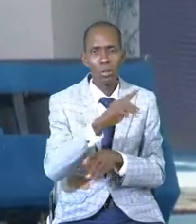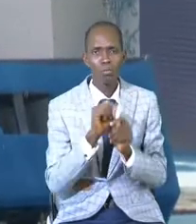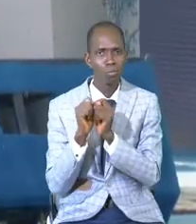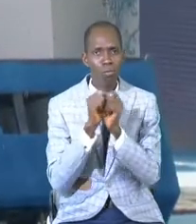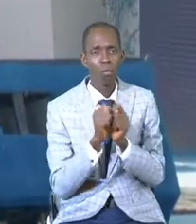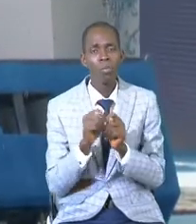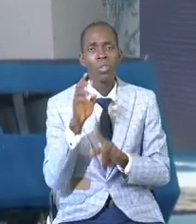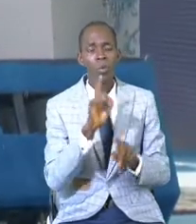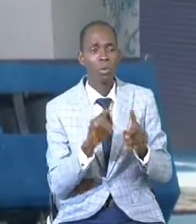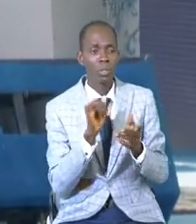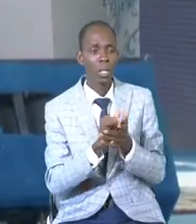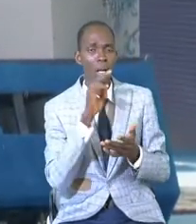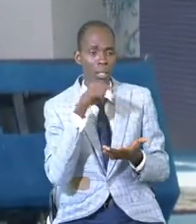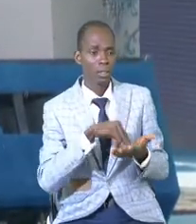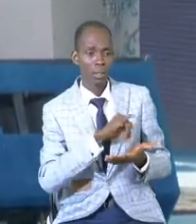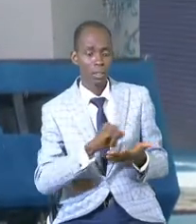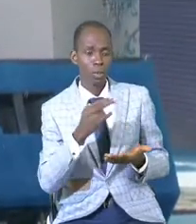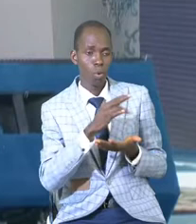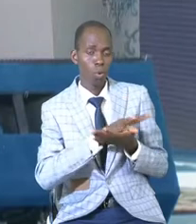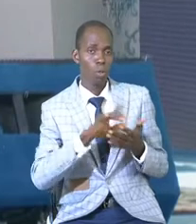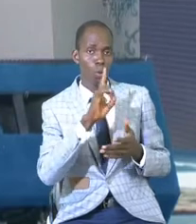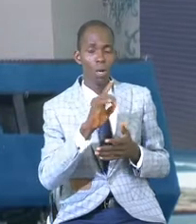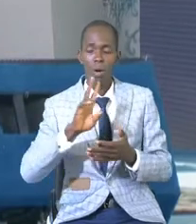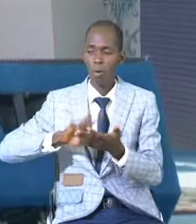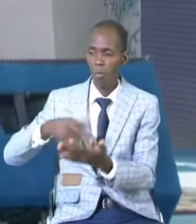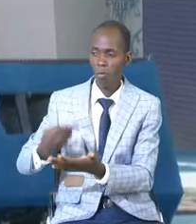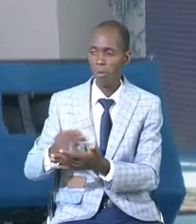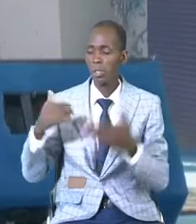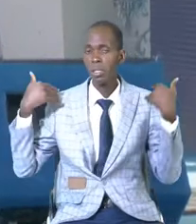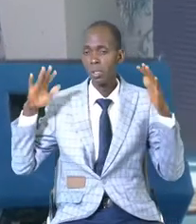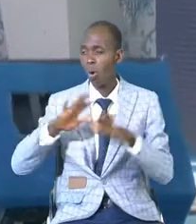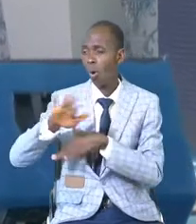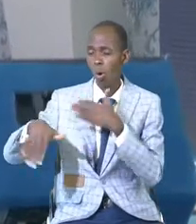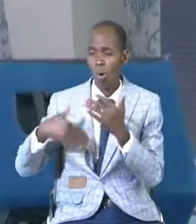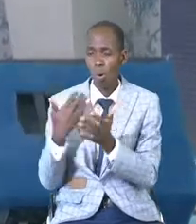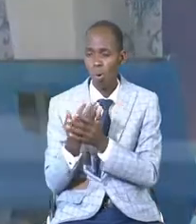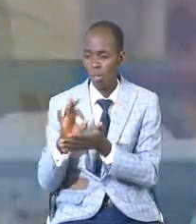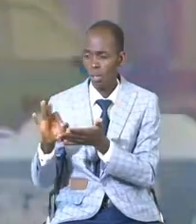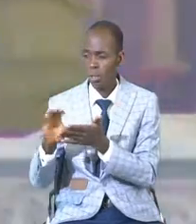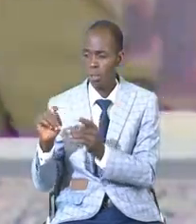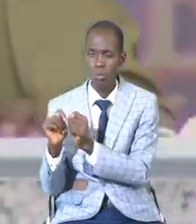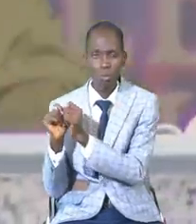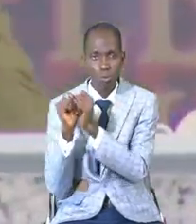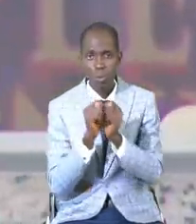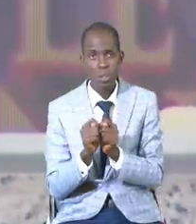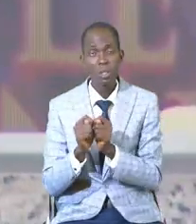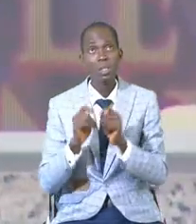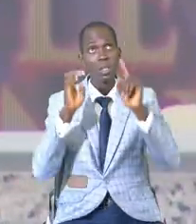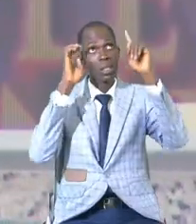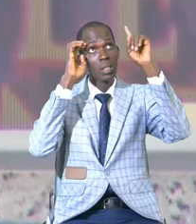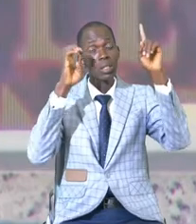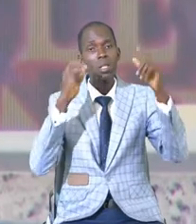holy angels, and the ones that are fallen, put them all together, he has obtained a